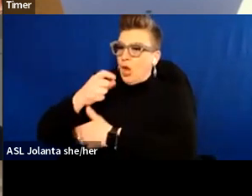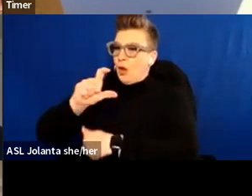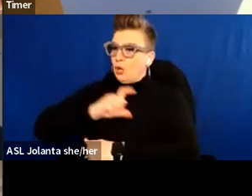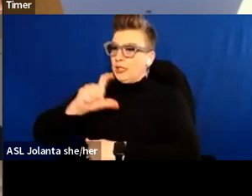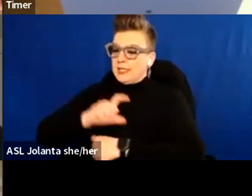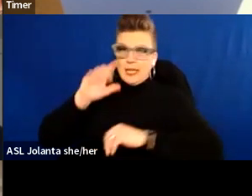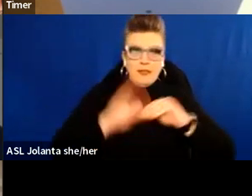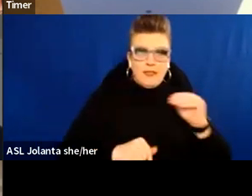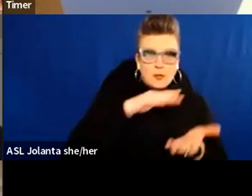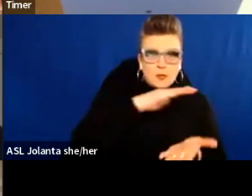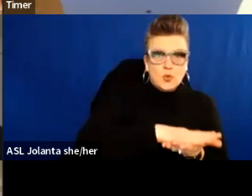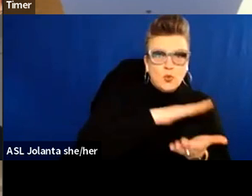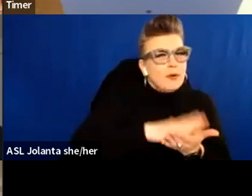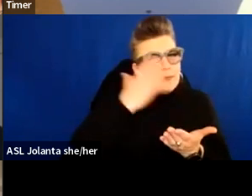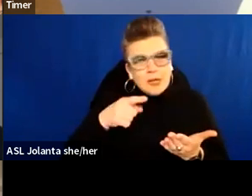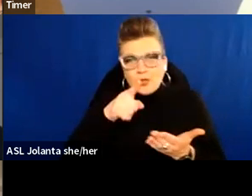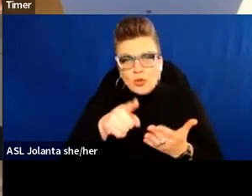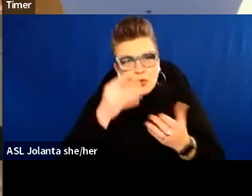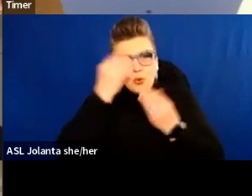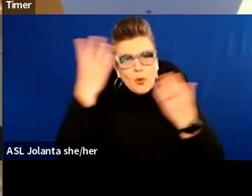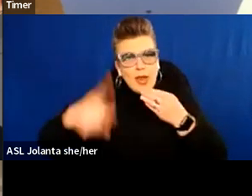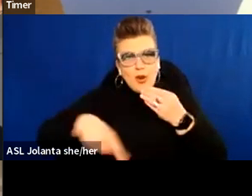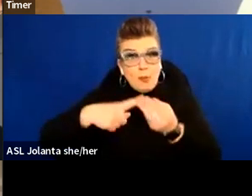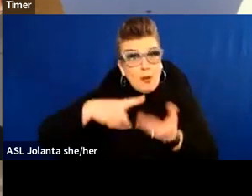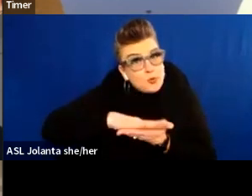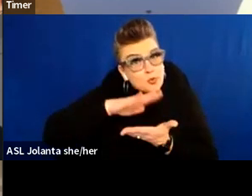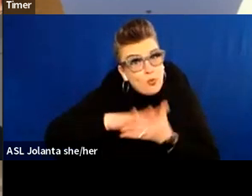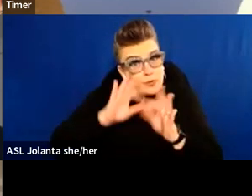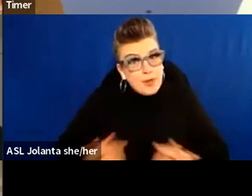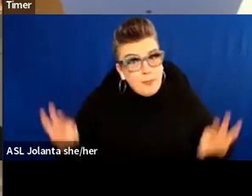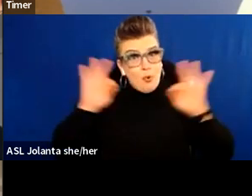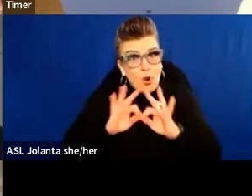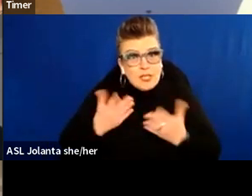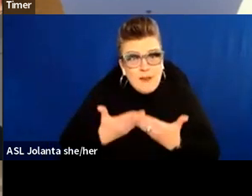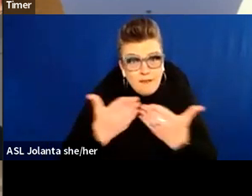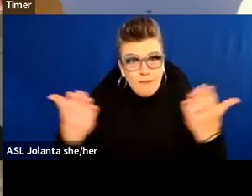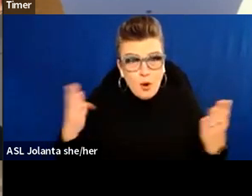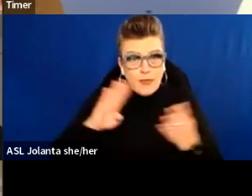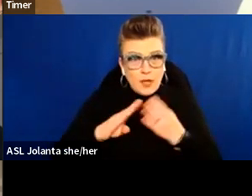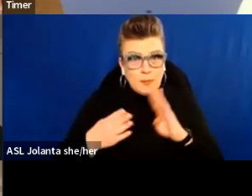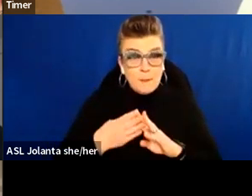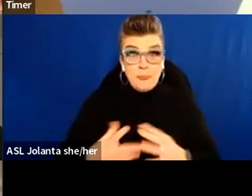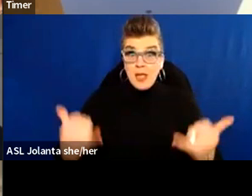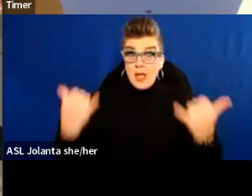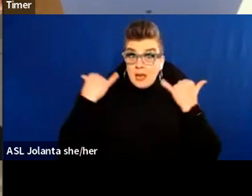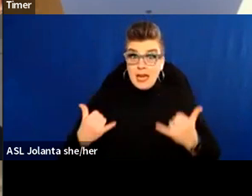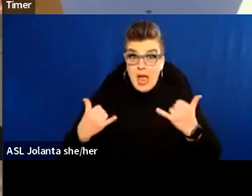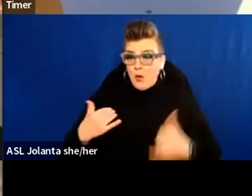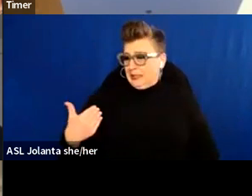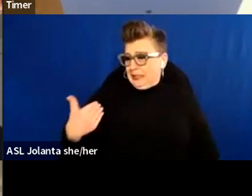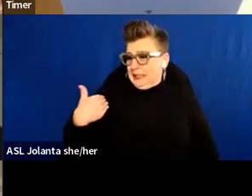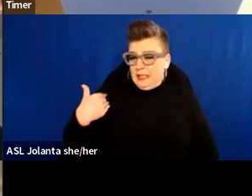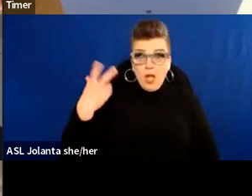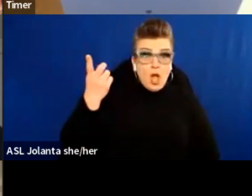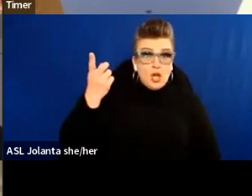curiosity about the schools importance to the community now on the heels of dr martin luther king jr's